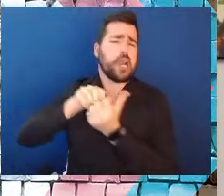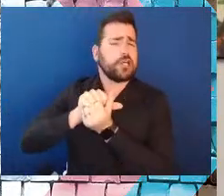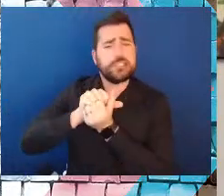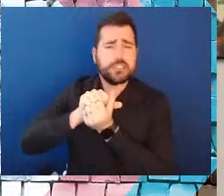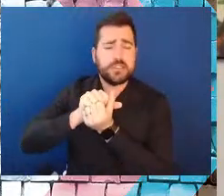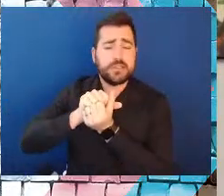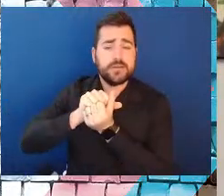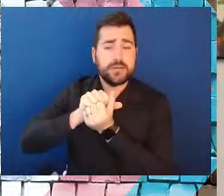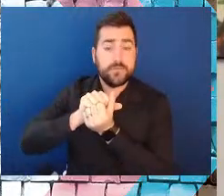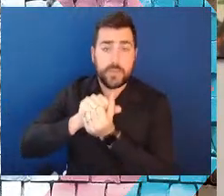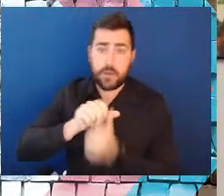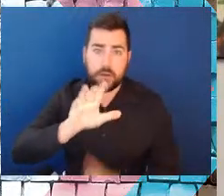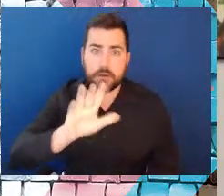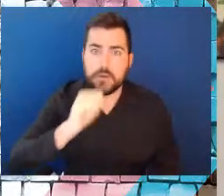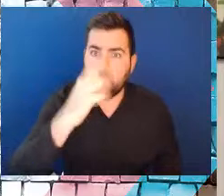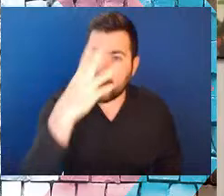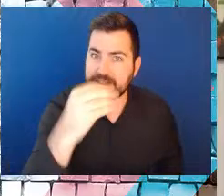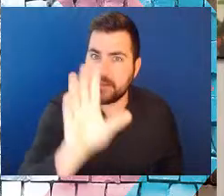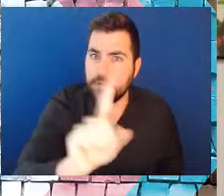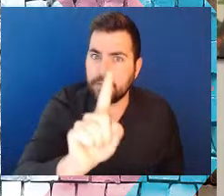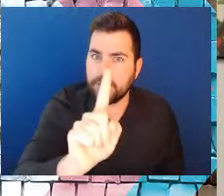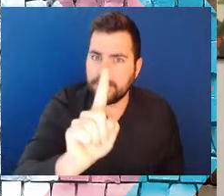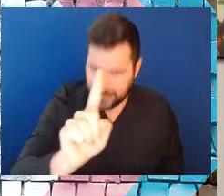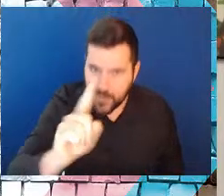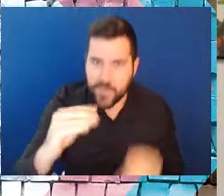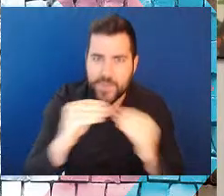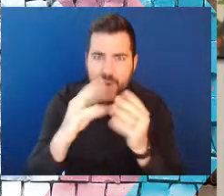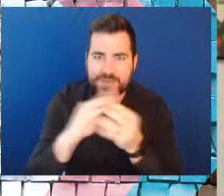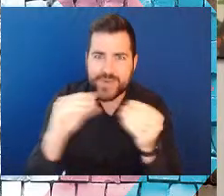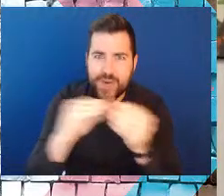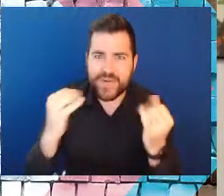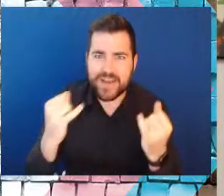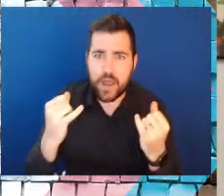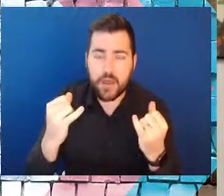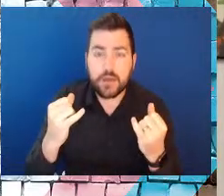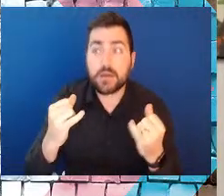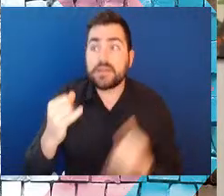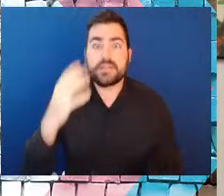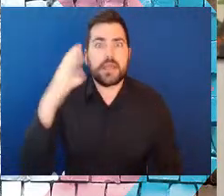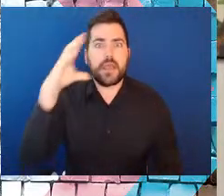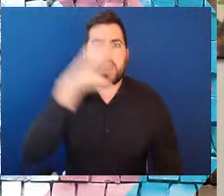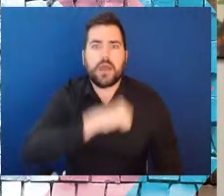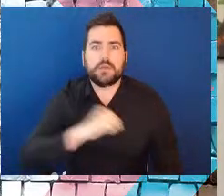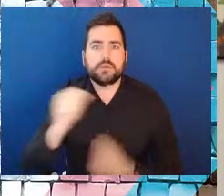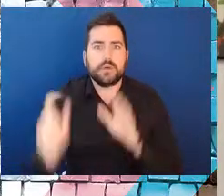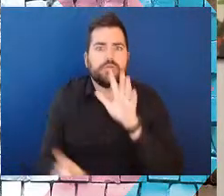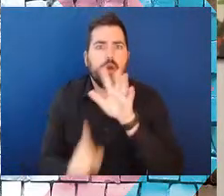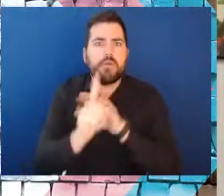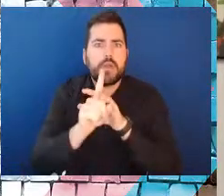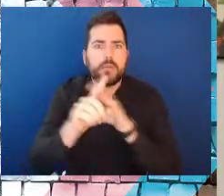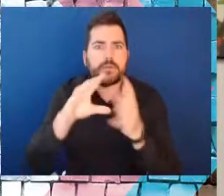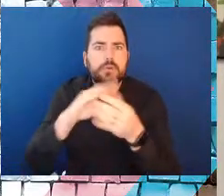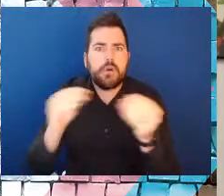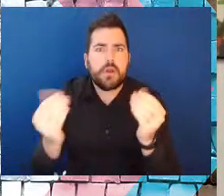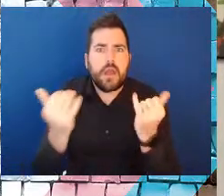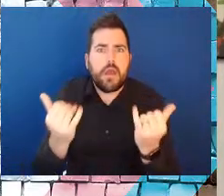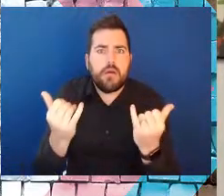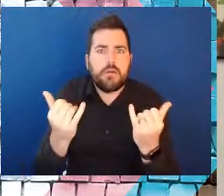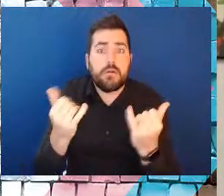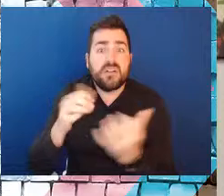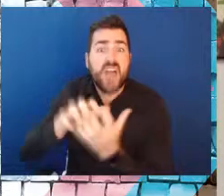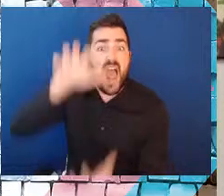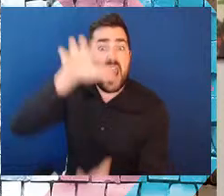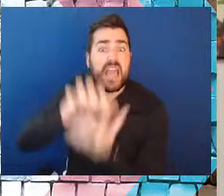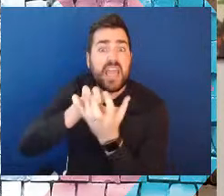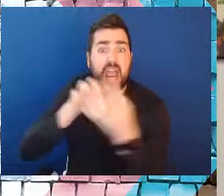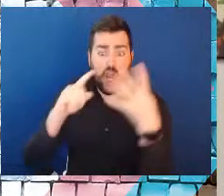All right, now don't fall asleep on me. There's more story to tell because guess what came back into our story? The alligator. Everyone